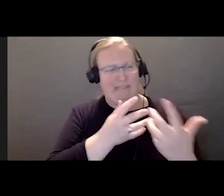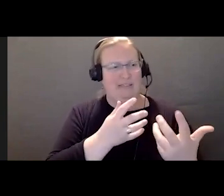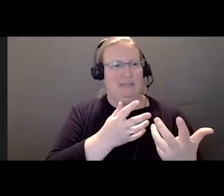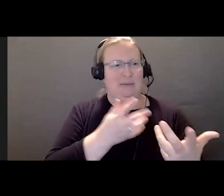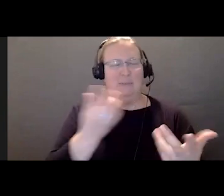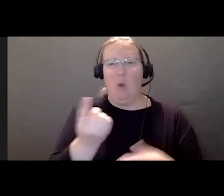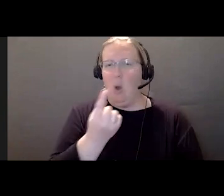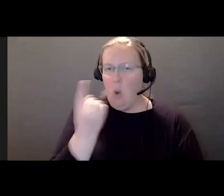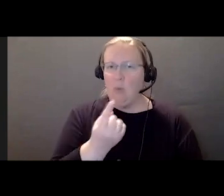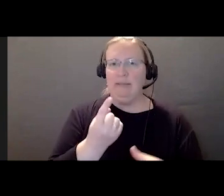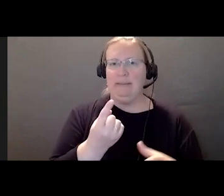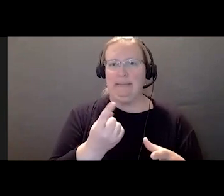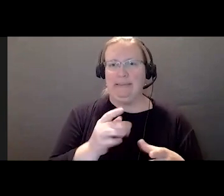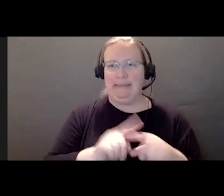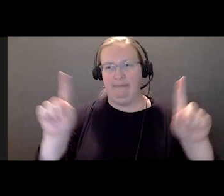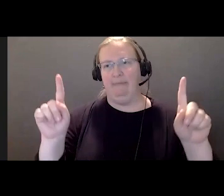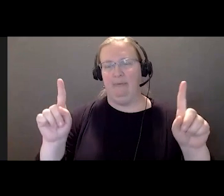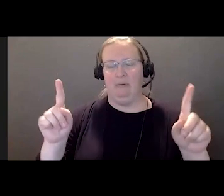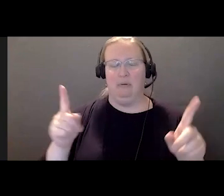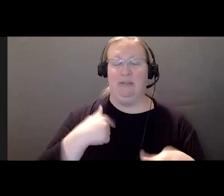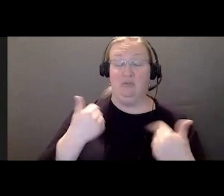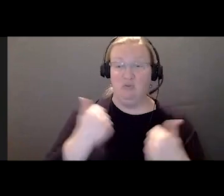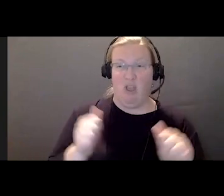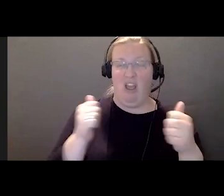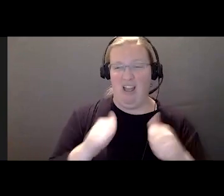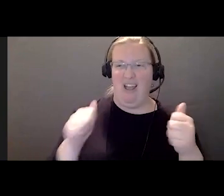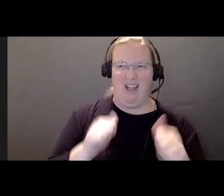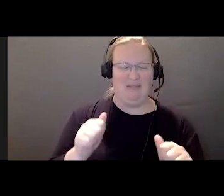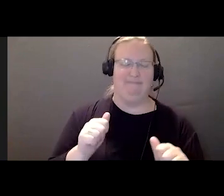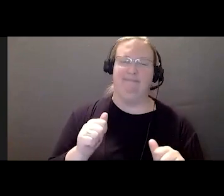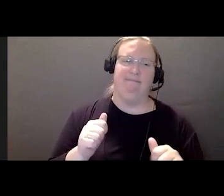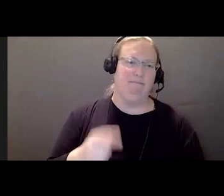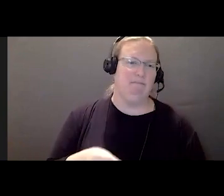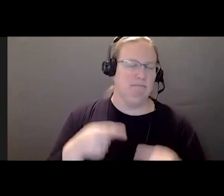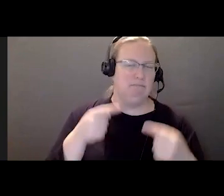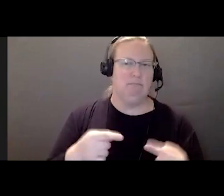was in my early teens, I was diagnosed with autism.